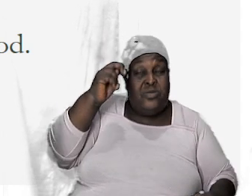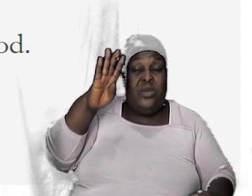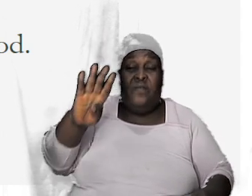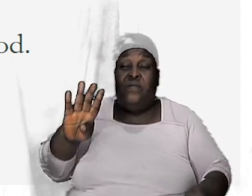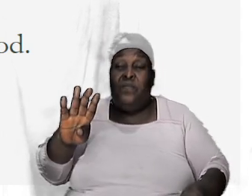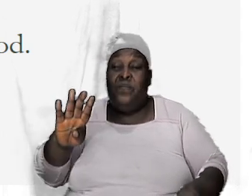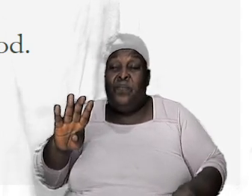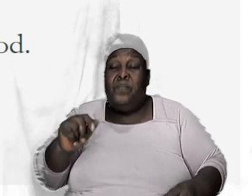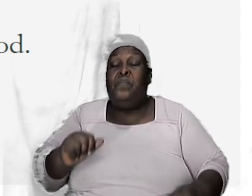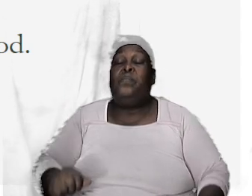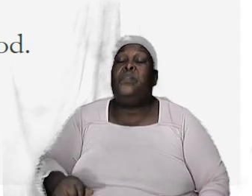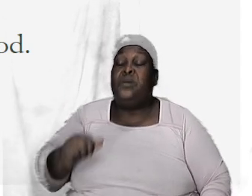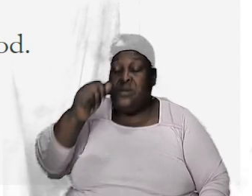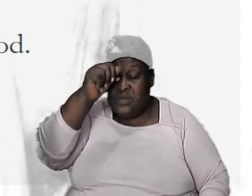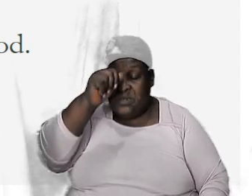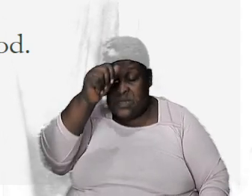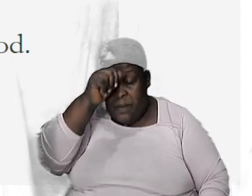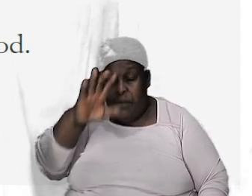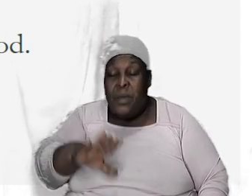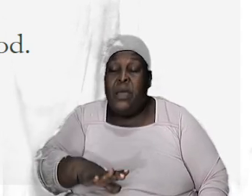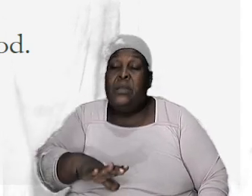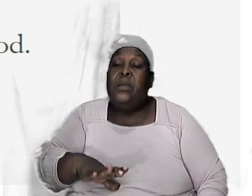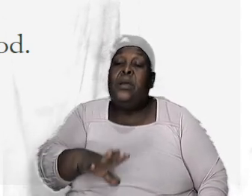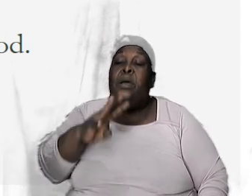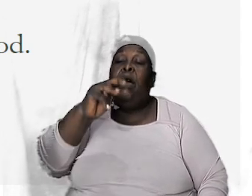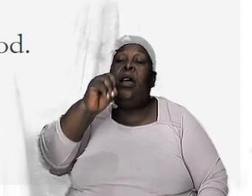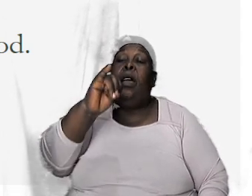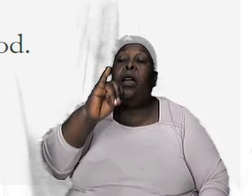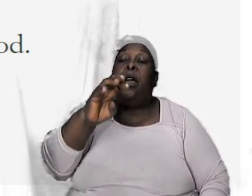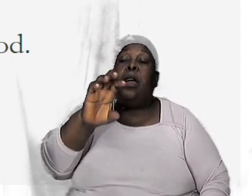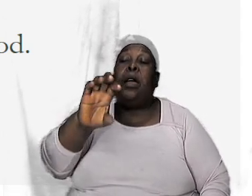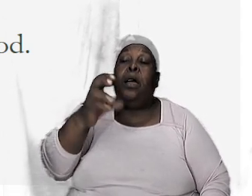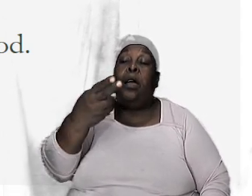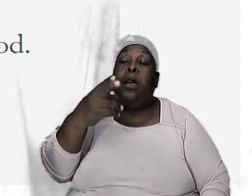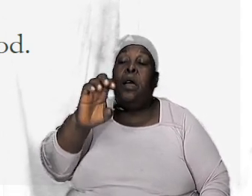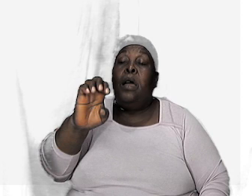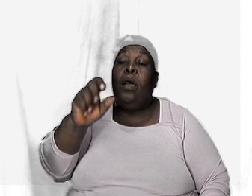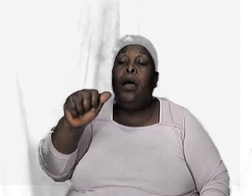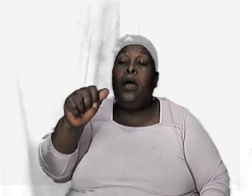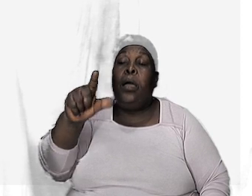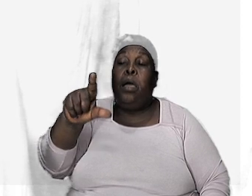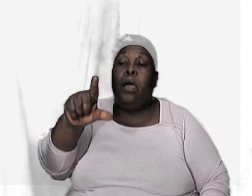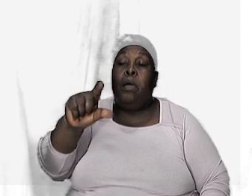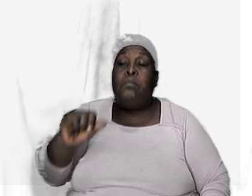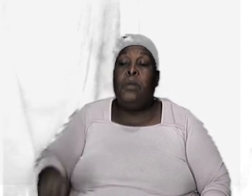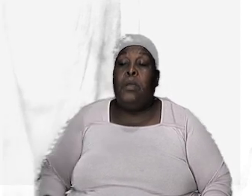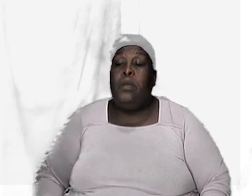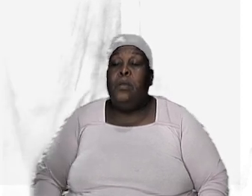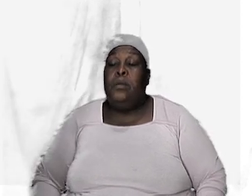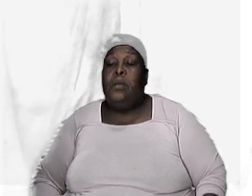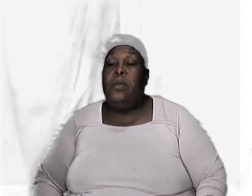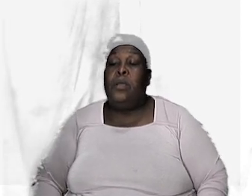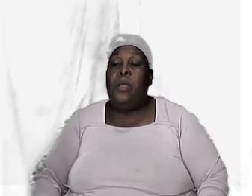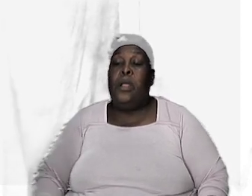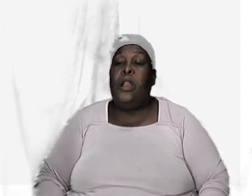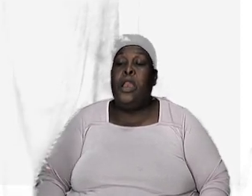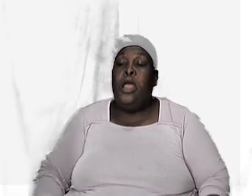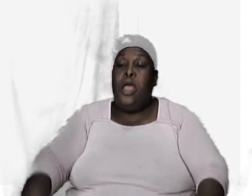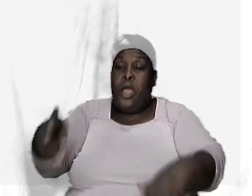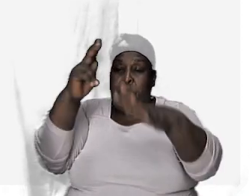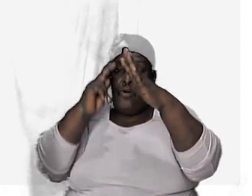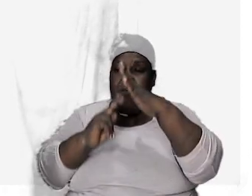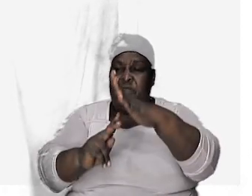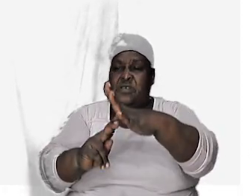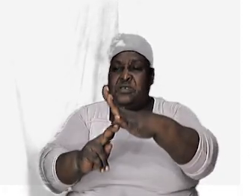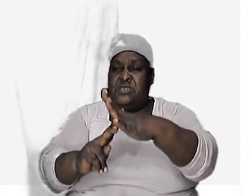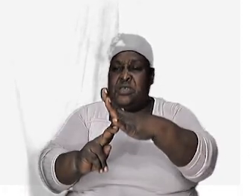name of Michael Farley, and he's a theologian and a professor at St. Louis